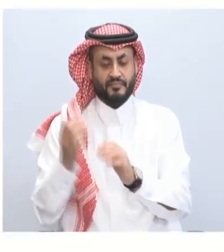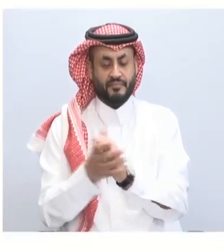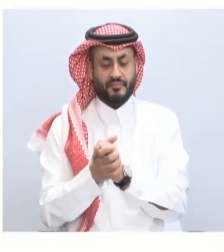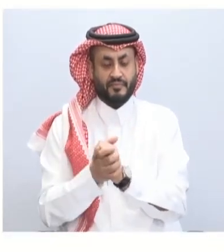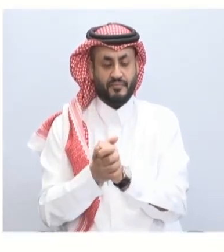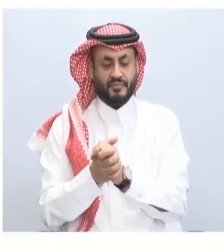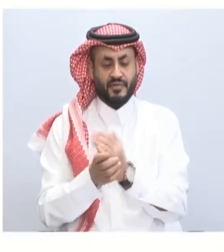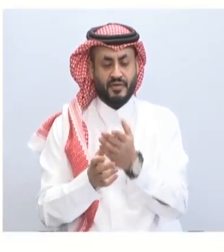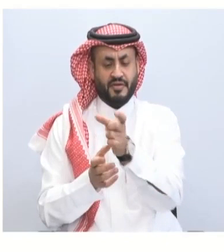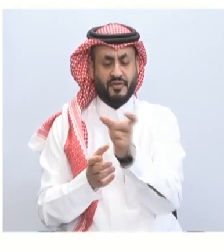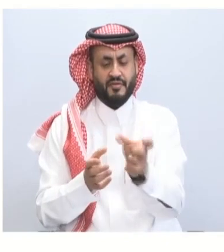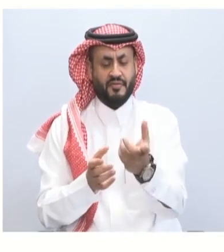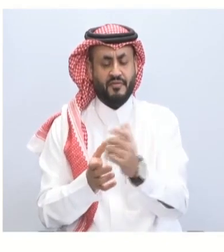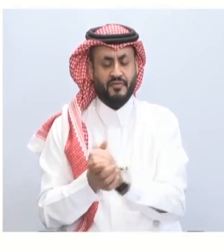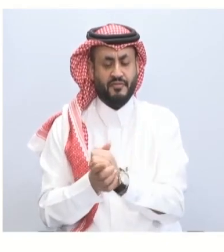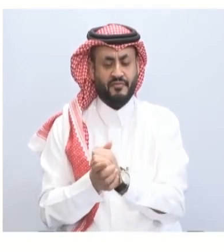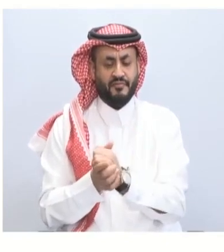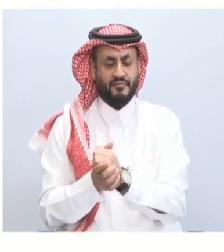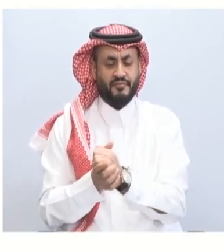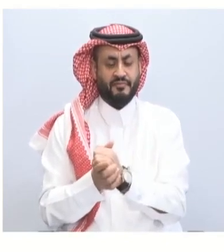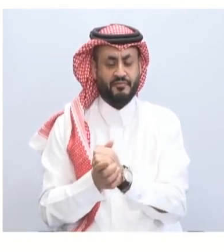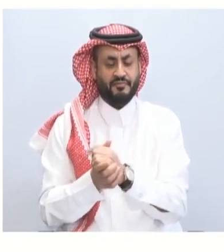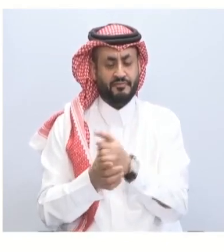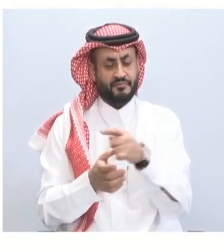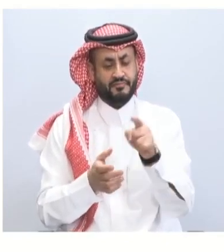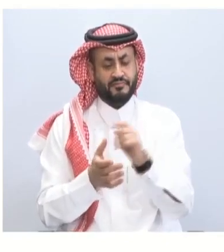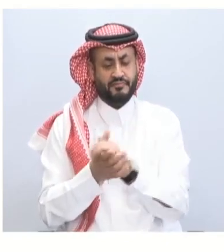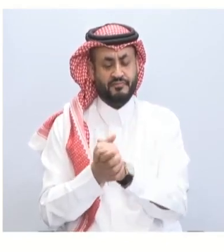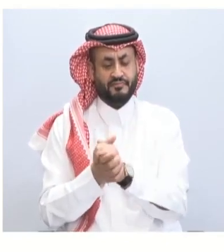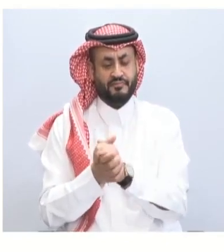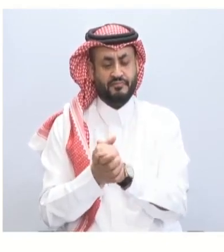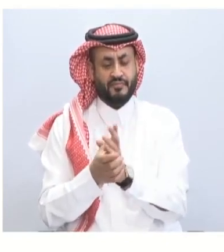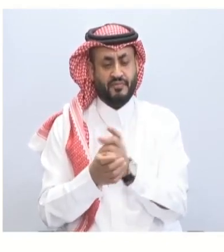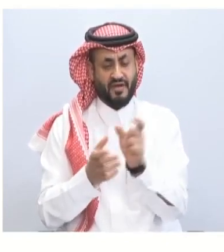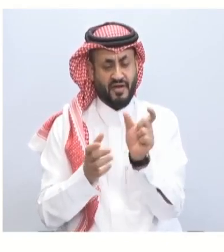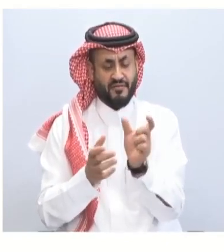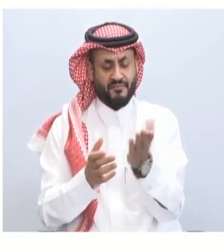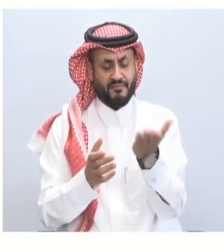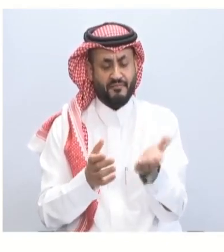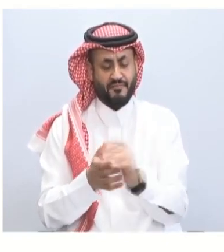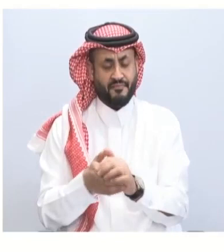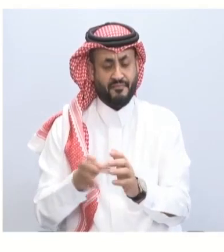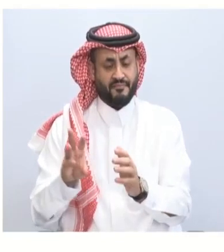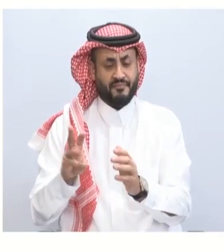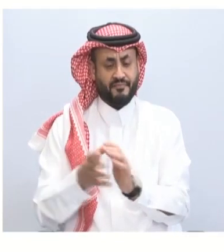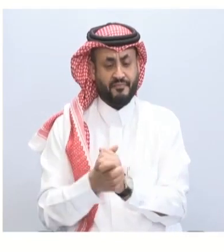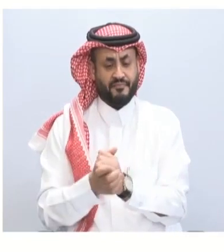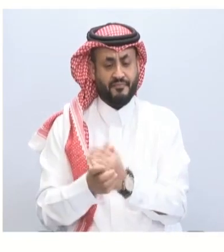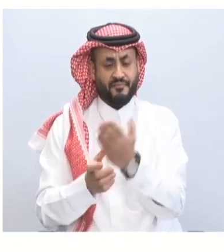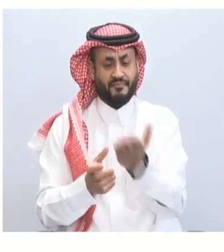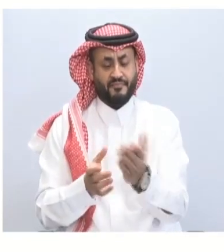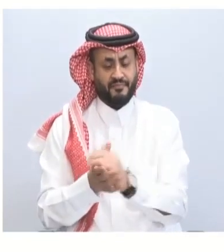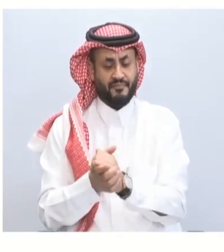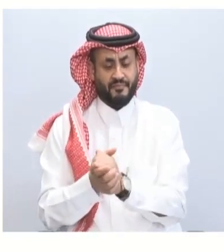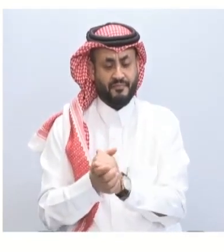UAE is an acronym. It stands for United Arab Emirates. And the last one, or we have here number 6, a